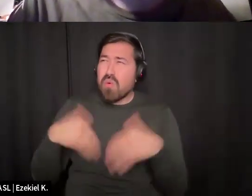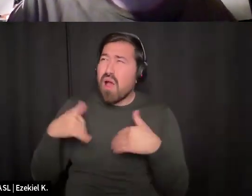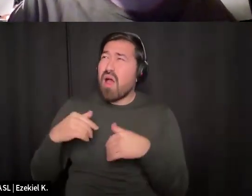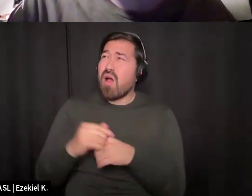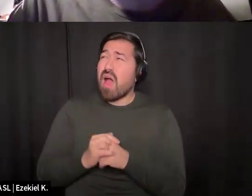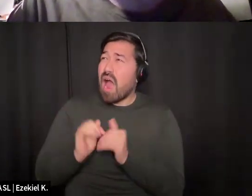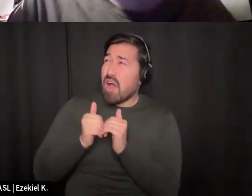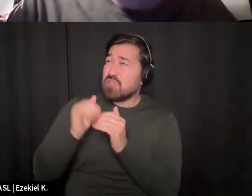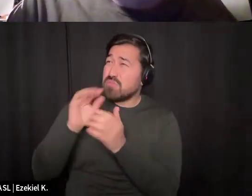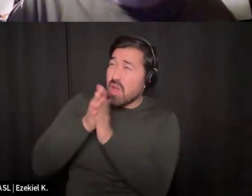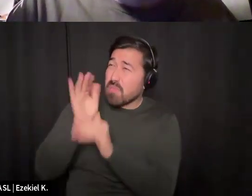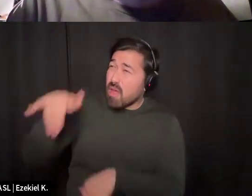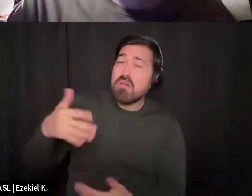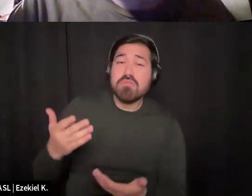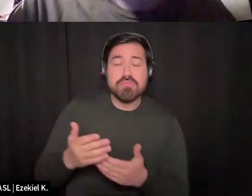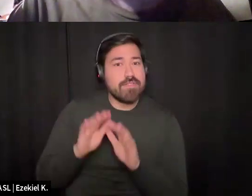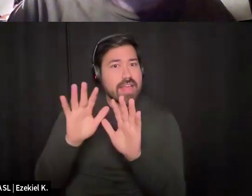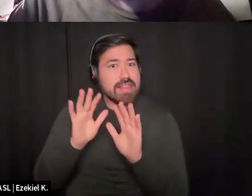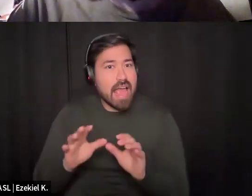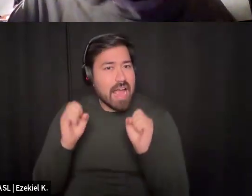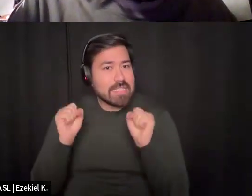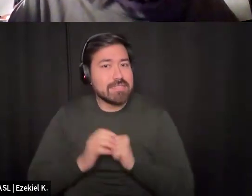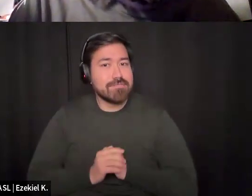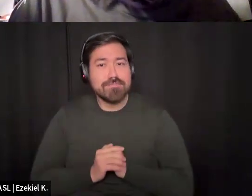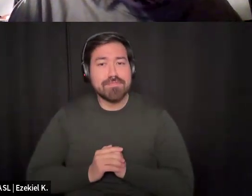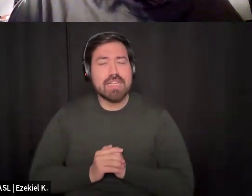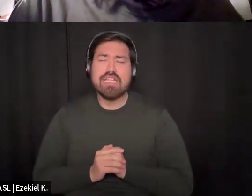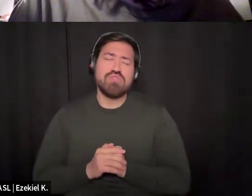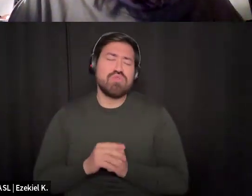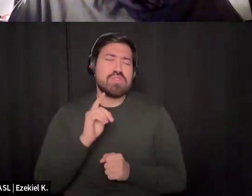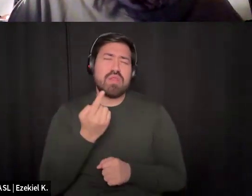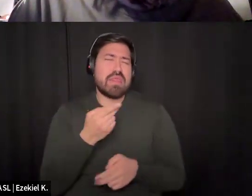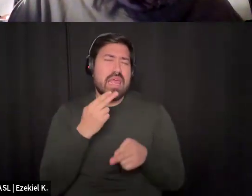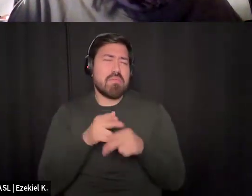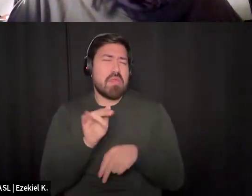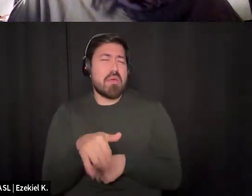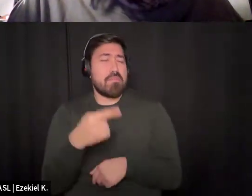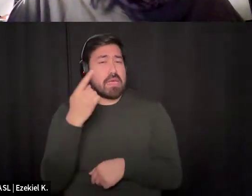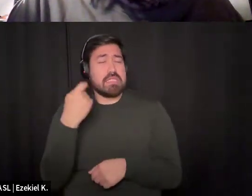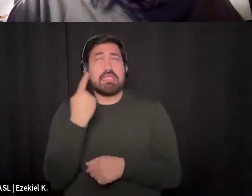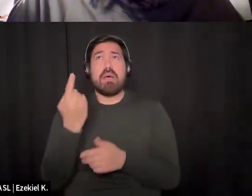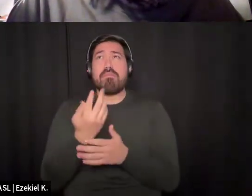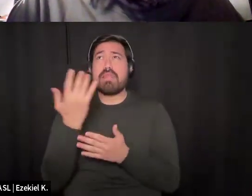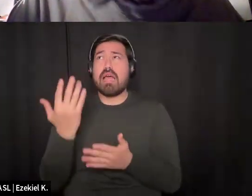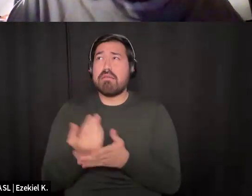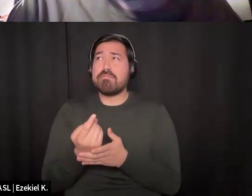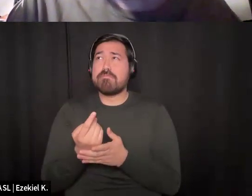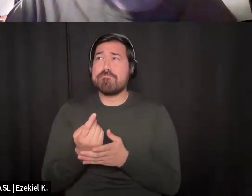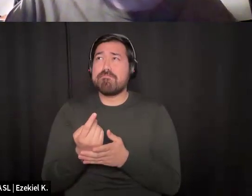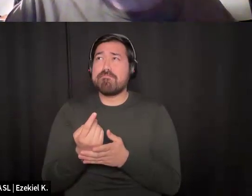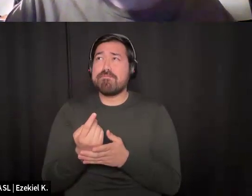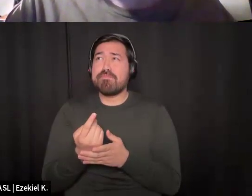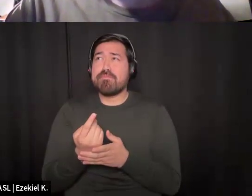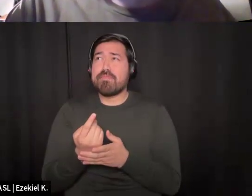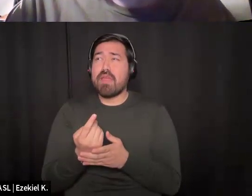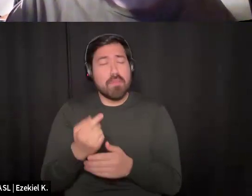fantastic." Um, and I just wanted to name that because I sometimes think, especially, and it's funny when you were